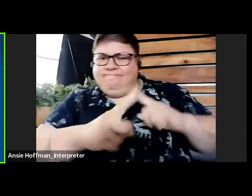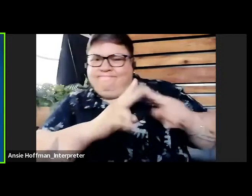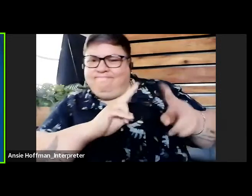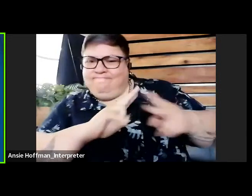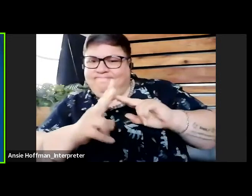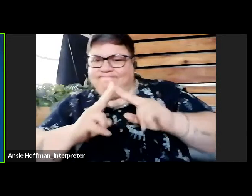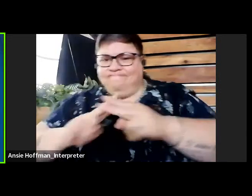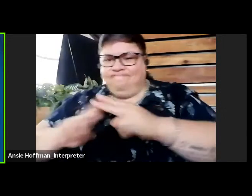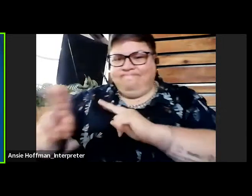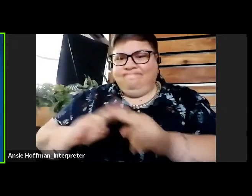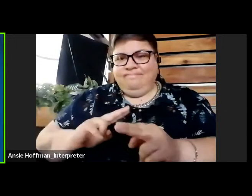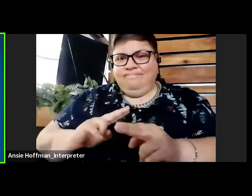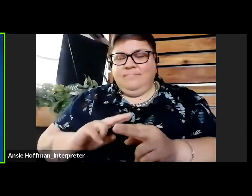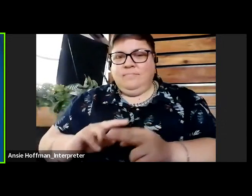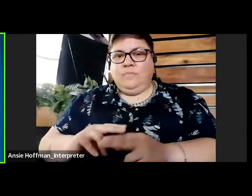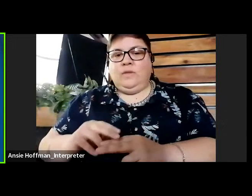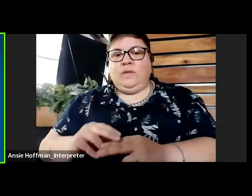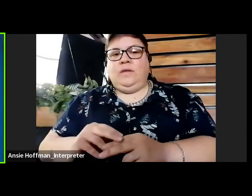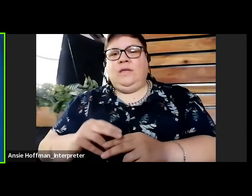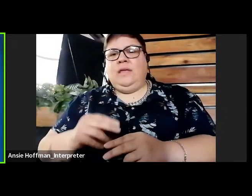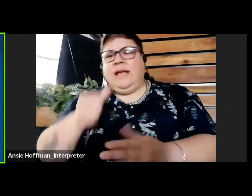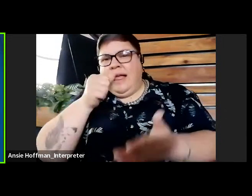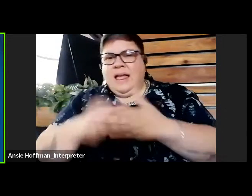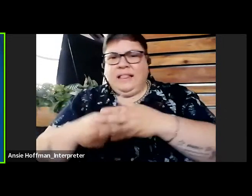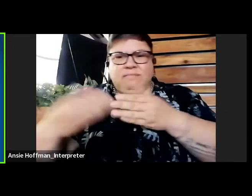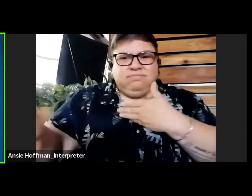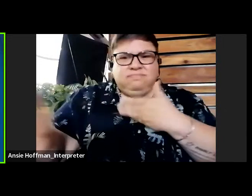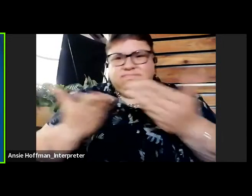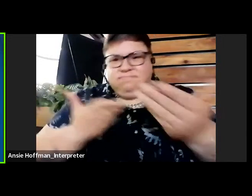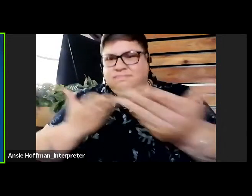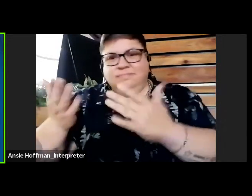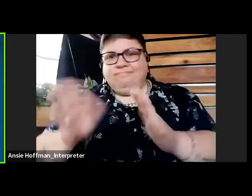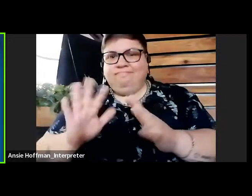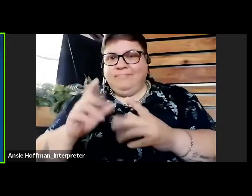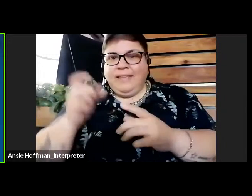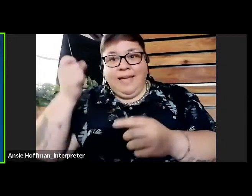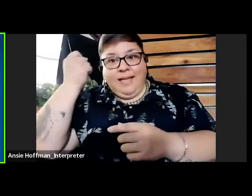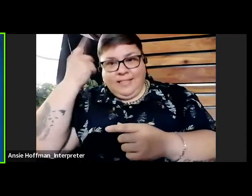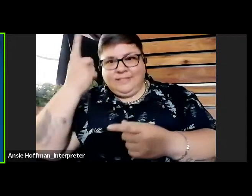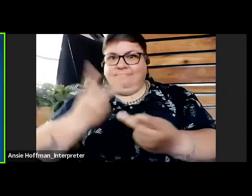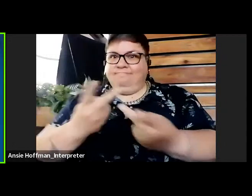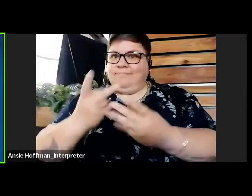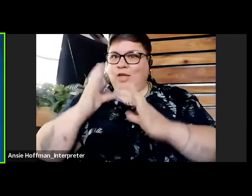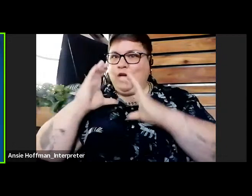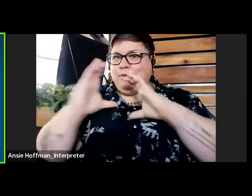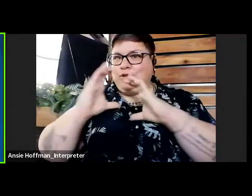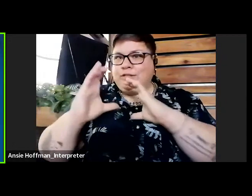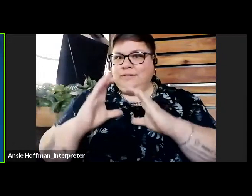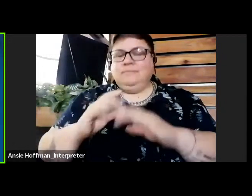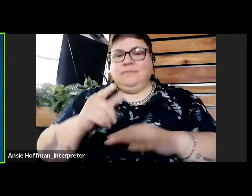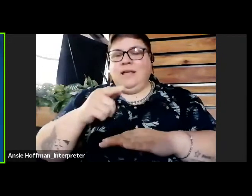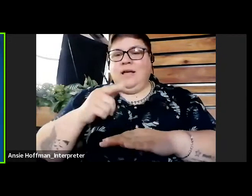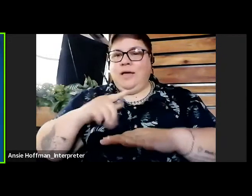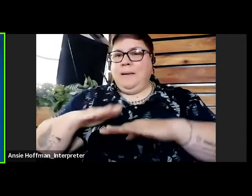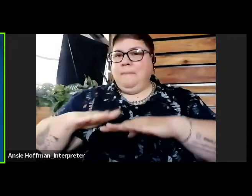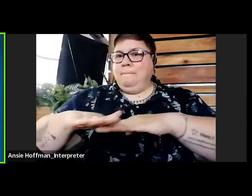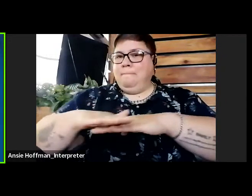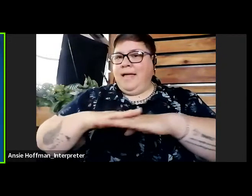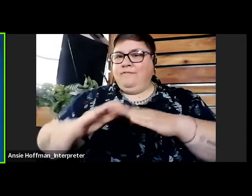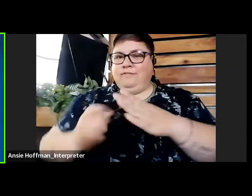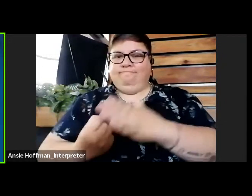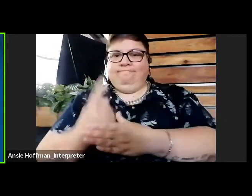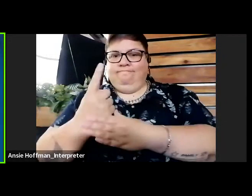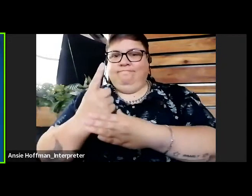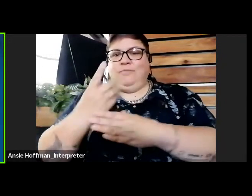people are served with letters of intent and so on. So we really appreciate this platform that was raised by our innovative